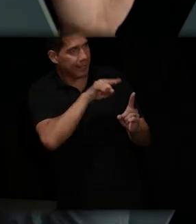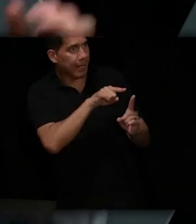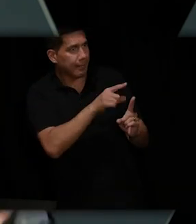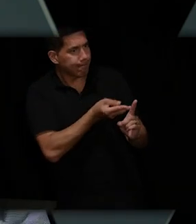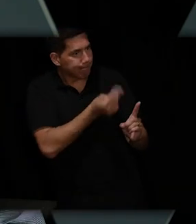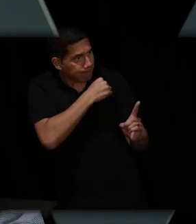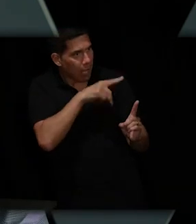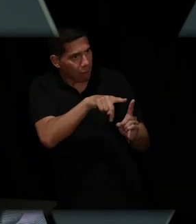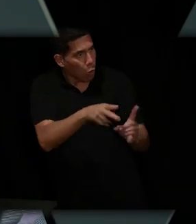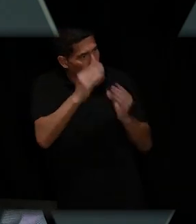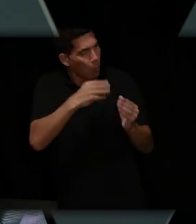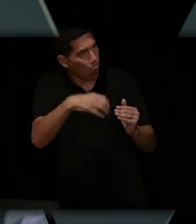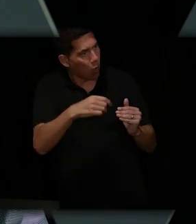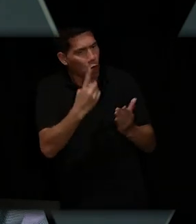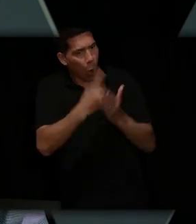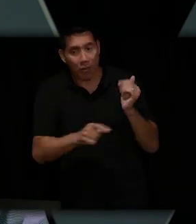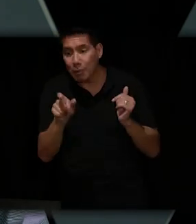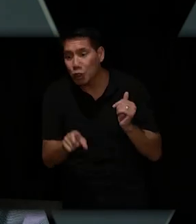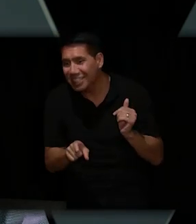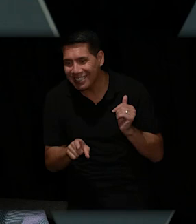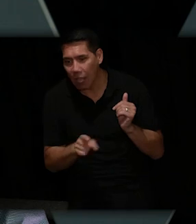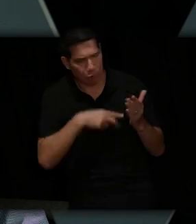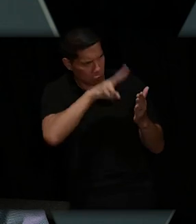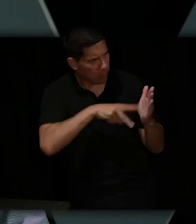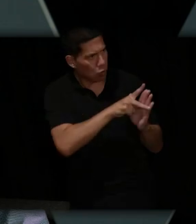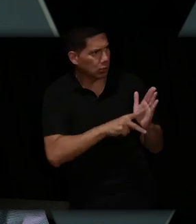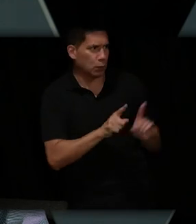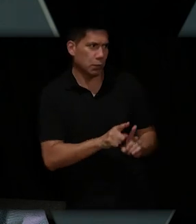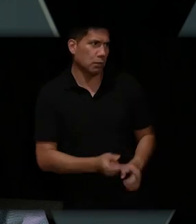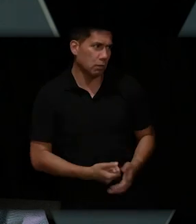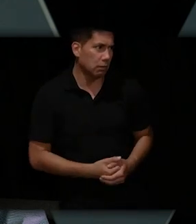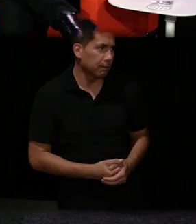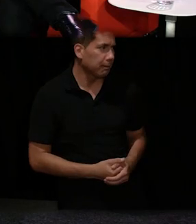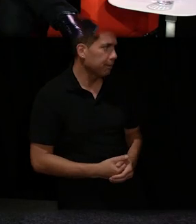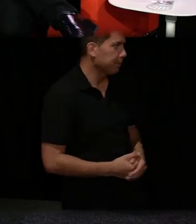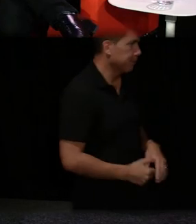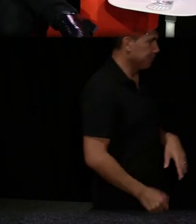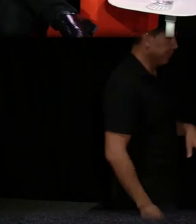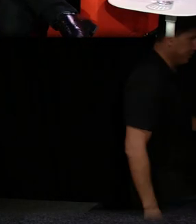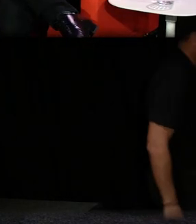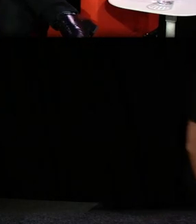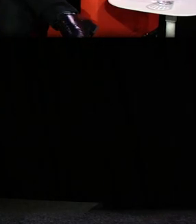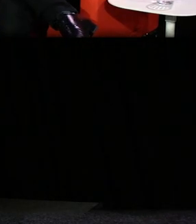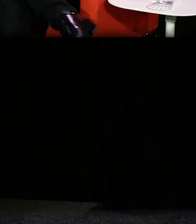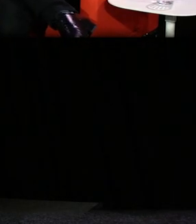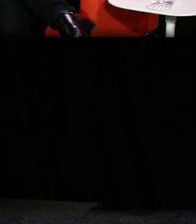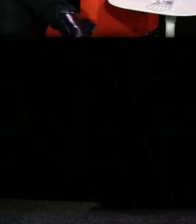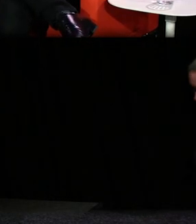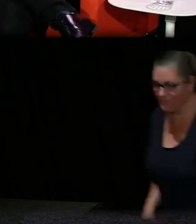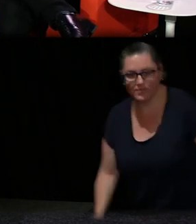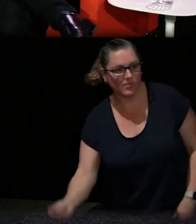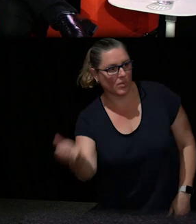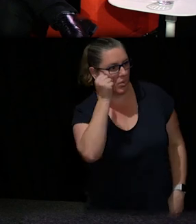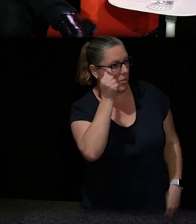than the surface level about the person who's trying to run your country. You know, we have compulsory voting here, Pat. Yeah, I learned that today.